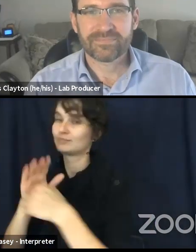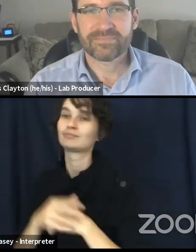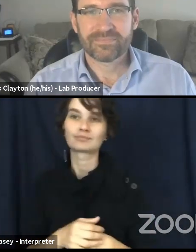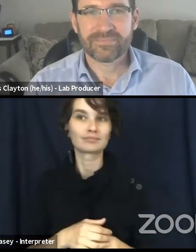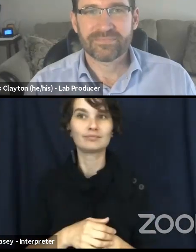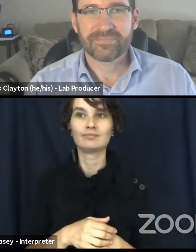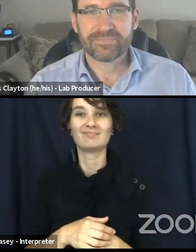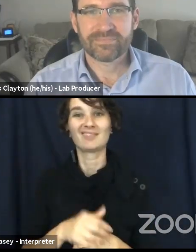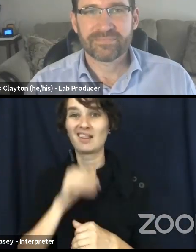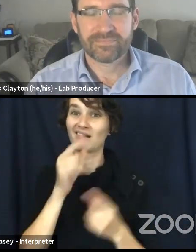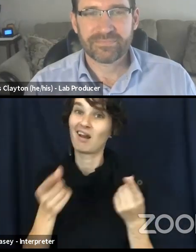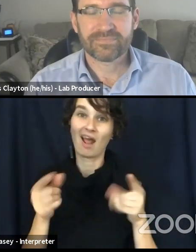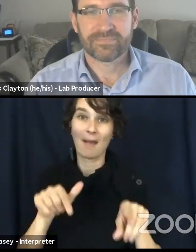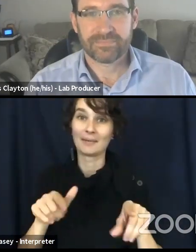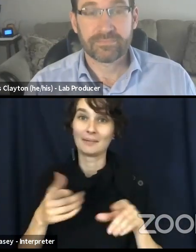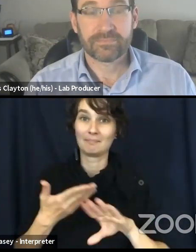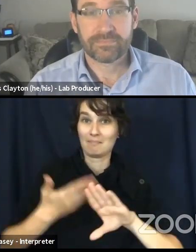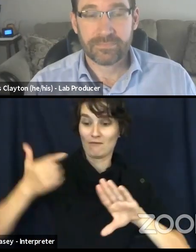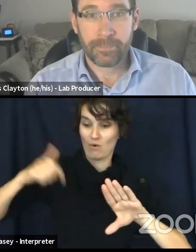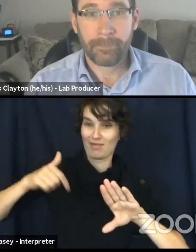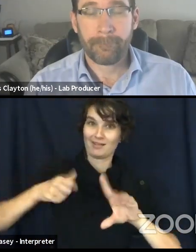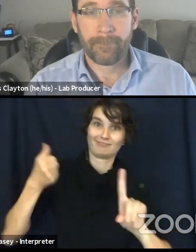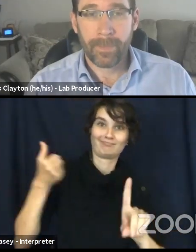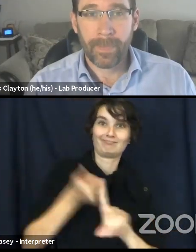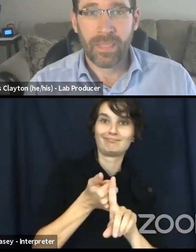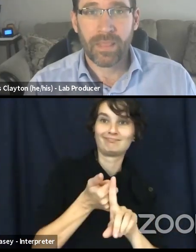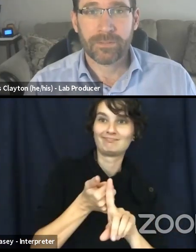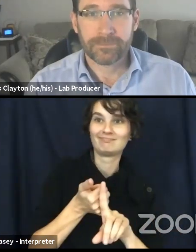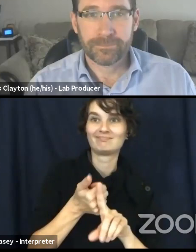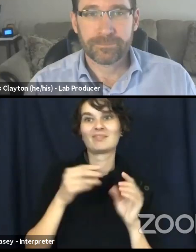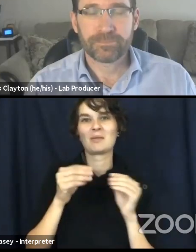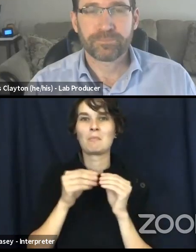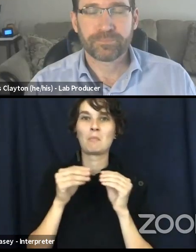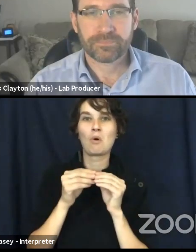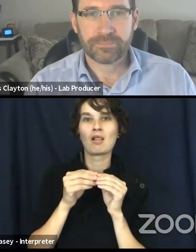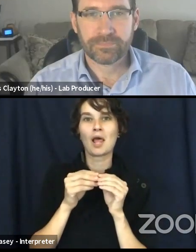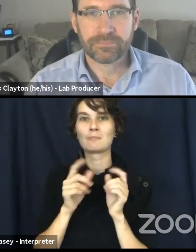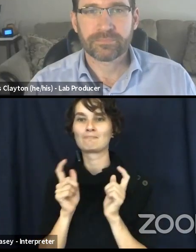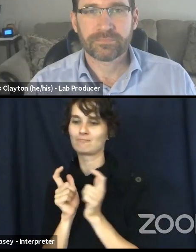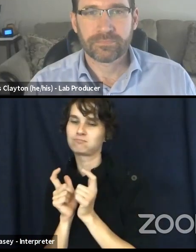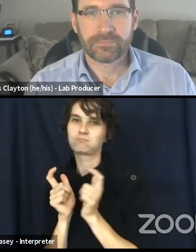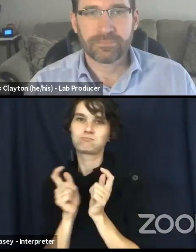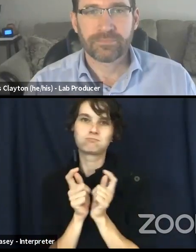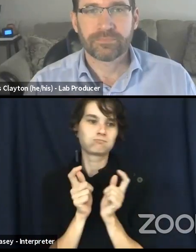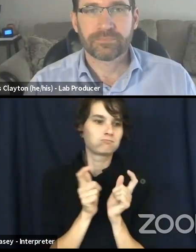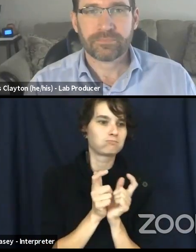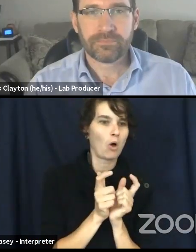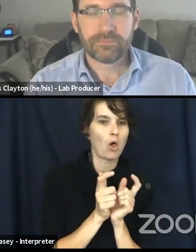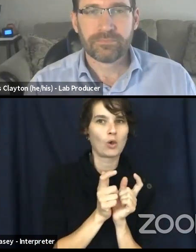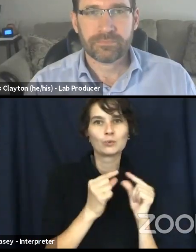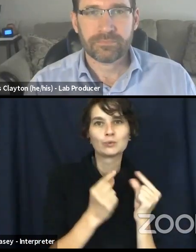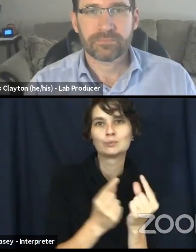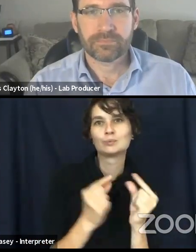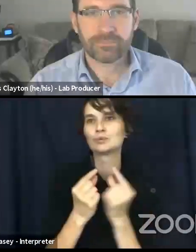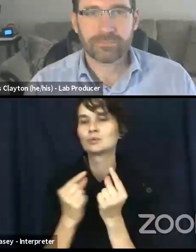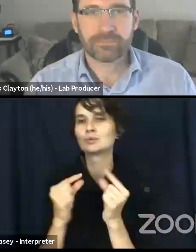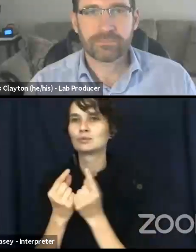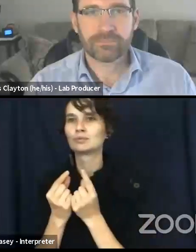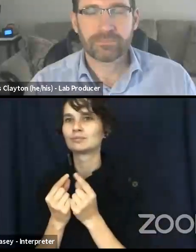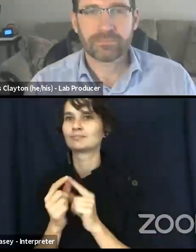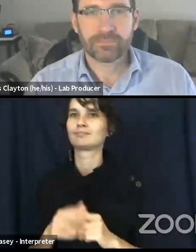having before this moment. It was much more niche if you were working in this sort of blended